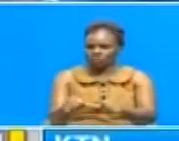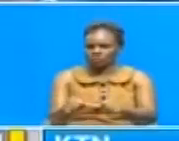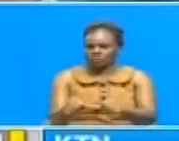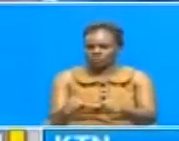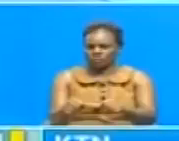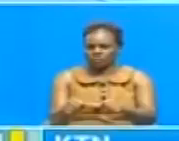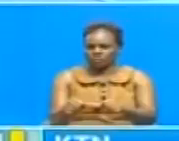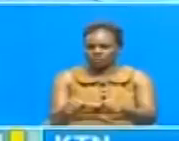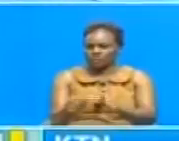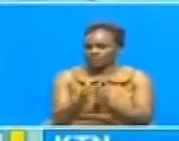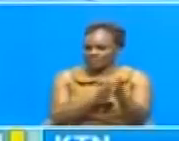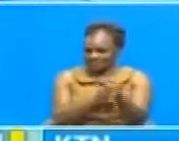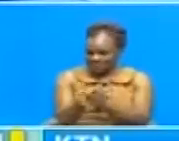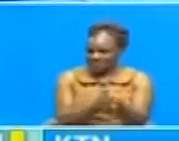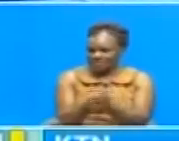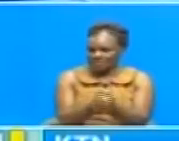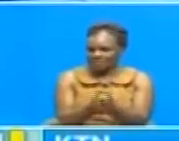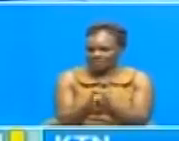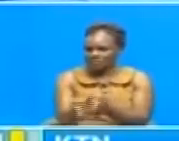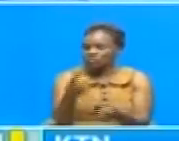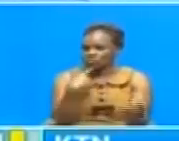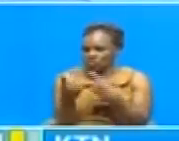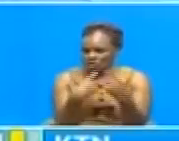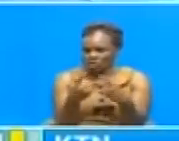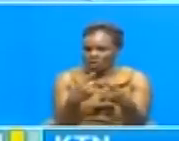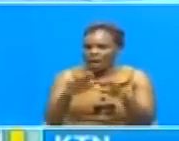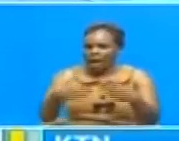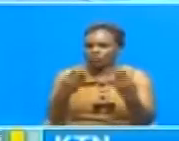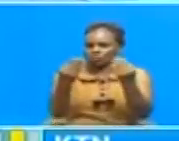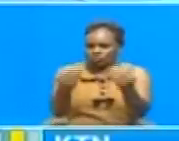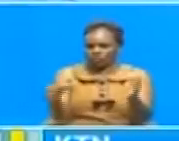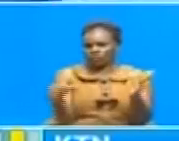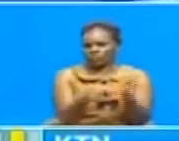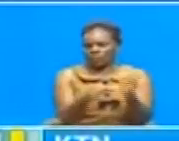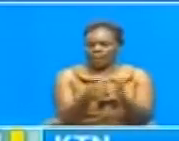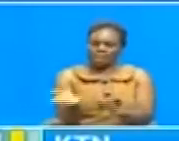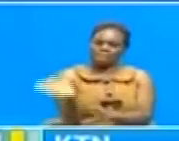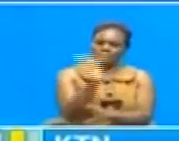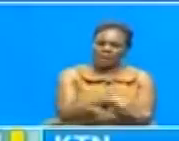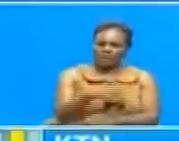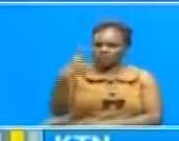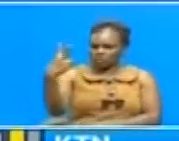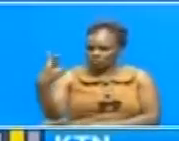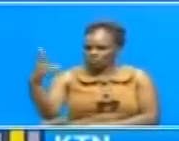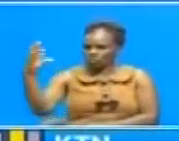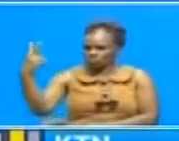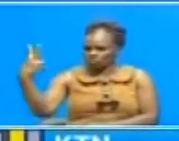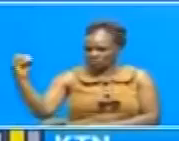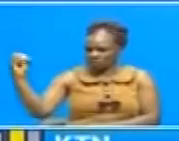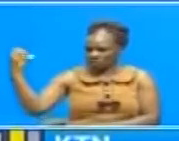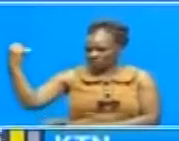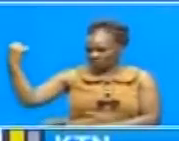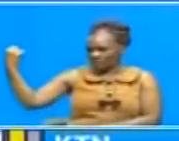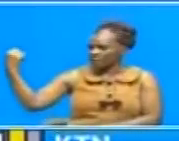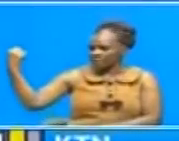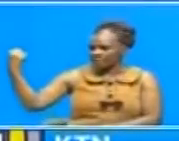before we continue that point, this is interesting that you're talking about how to deal with this problem. Let me take you back to 2005, yes? This is